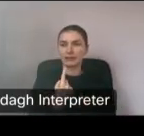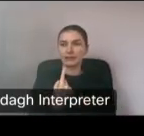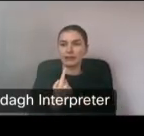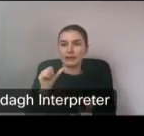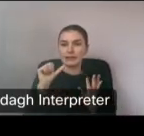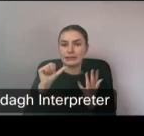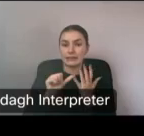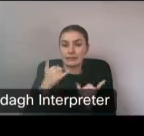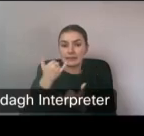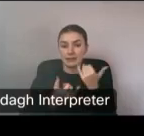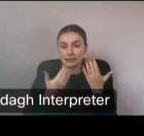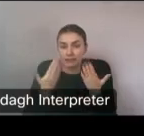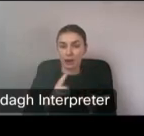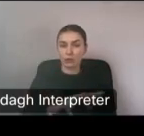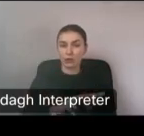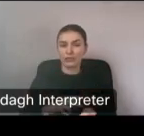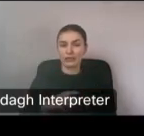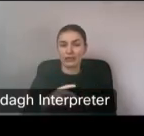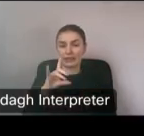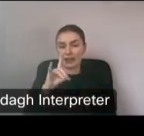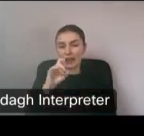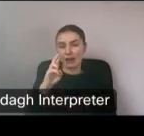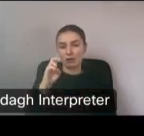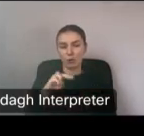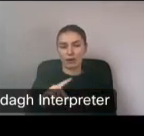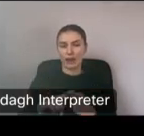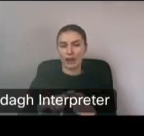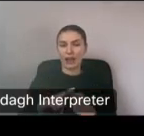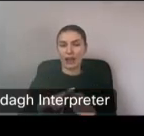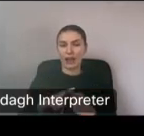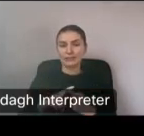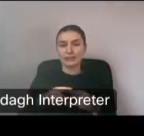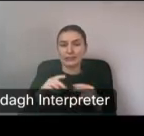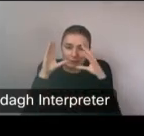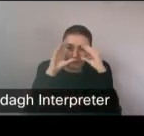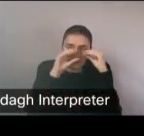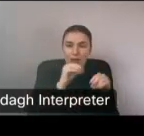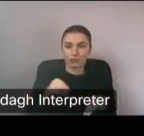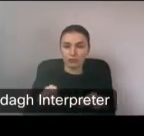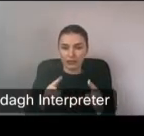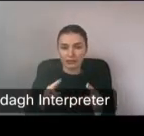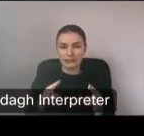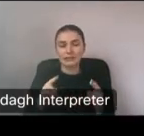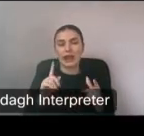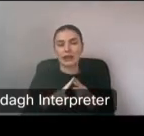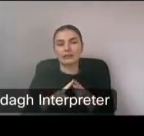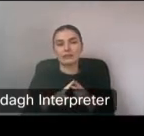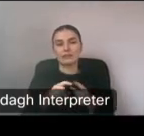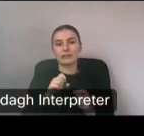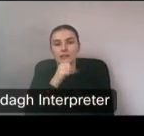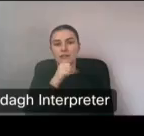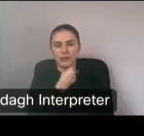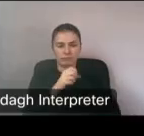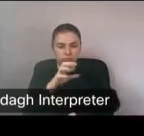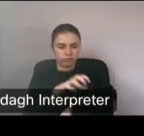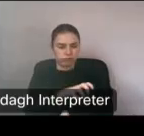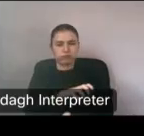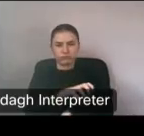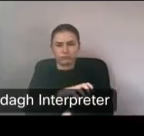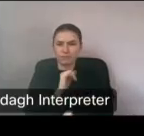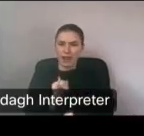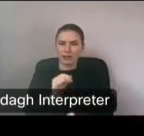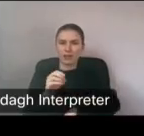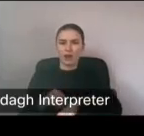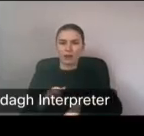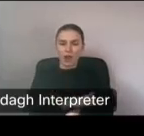years on heroin. He's sleeping on the streets. He has a severe abscess on his arm, and he came into me looking for